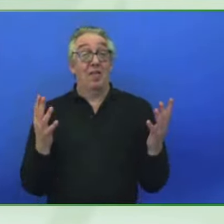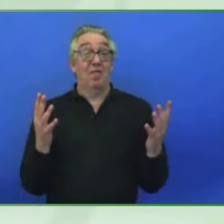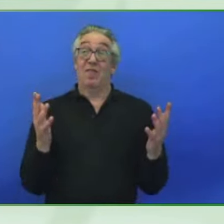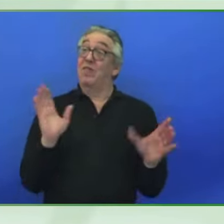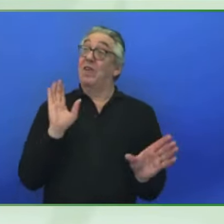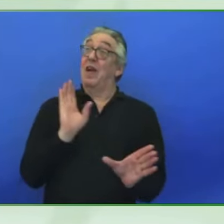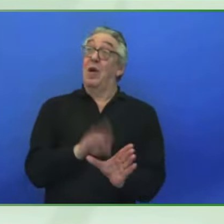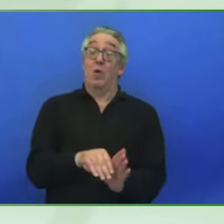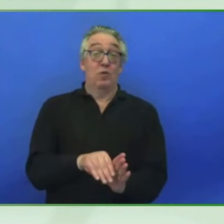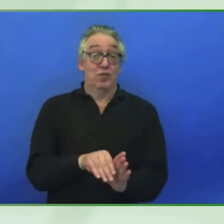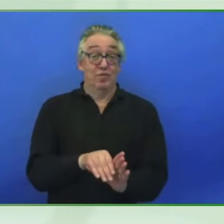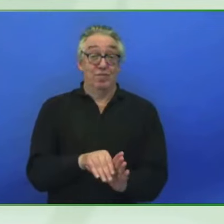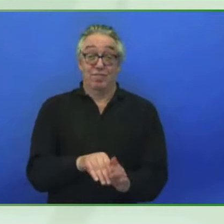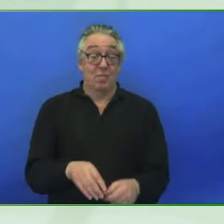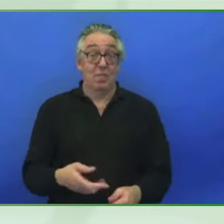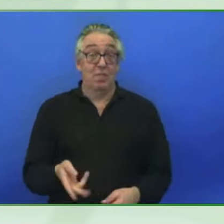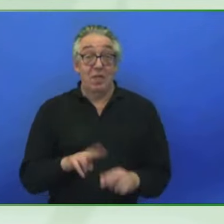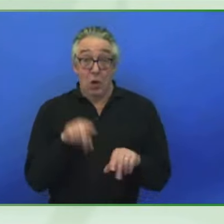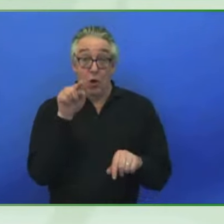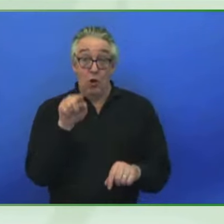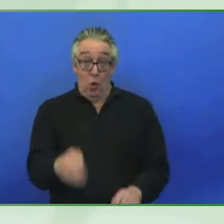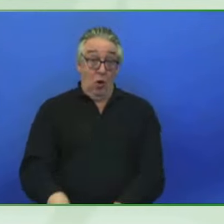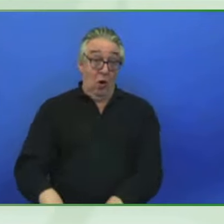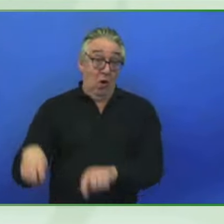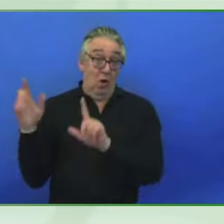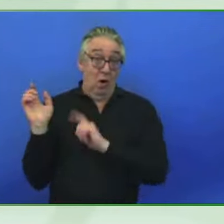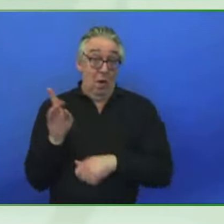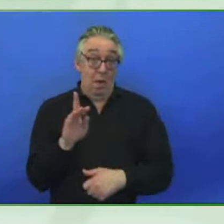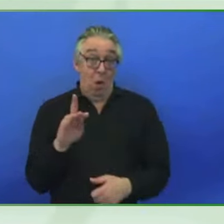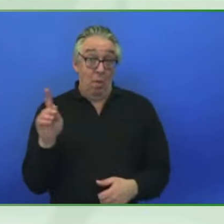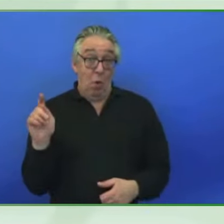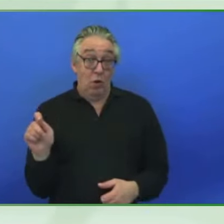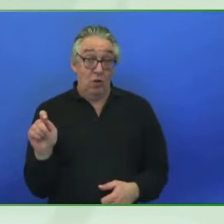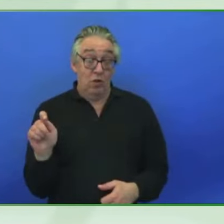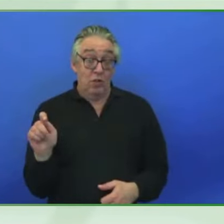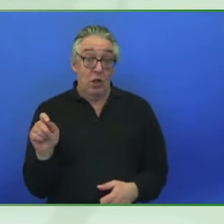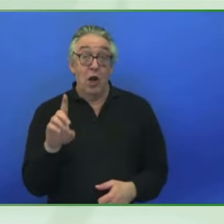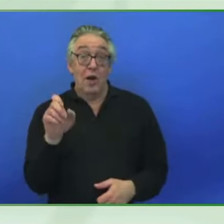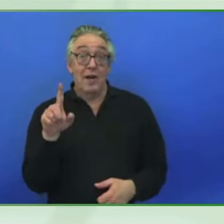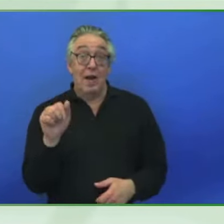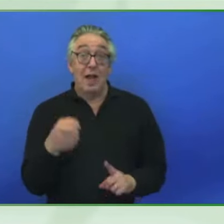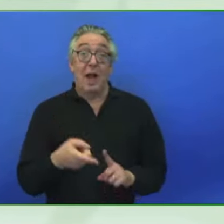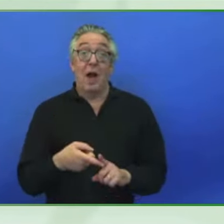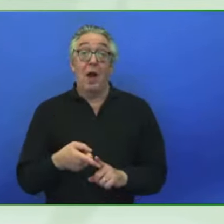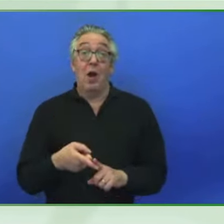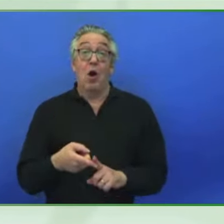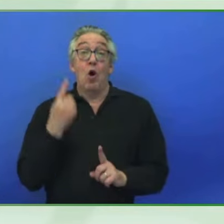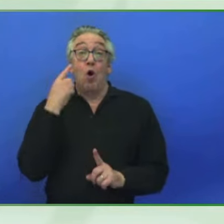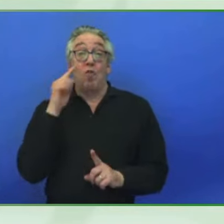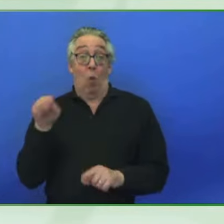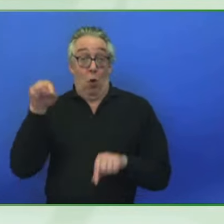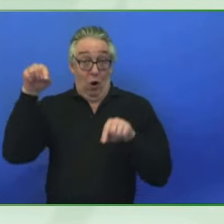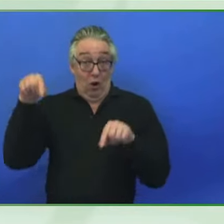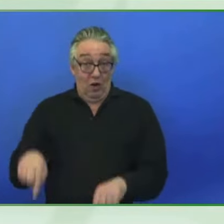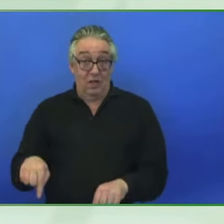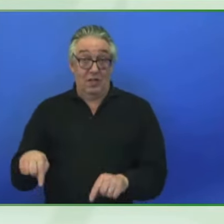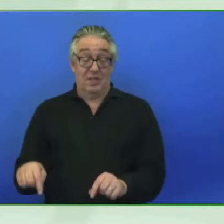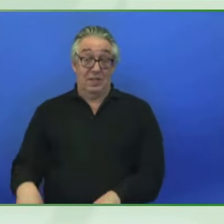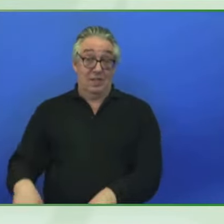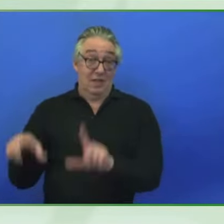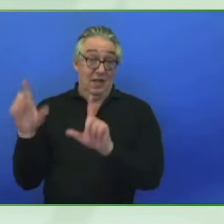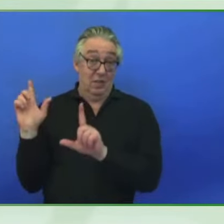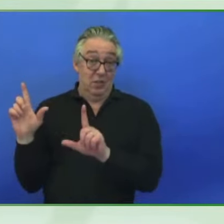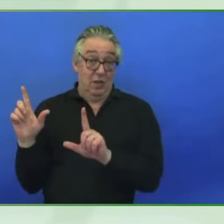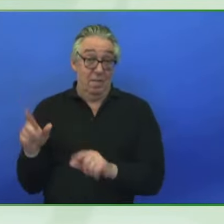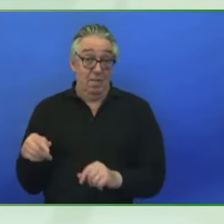up a PowerPoint, it takes the data from your slides for that session. It takes the vocabulary from your slides for that session